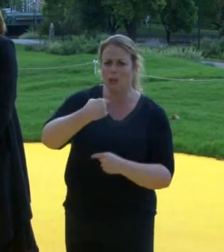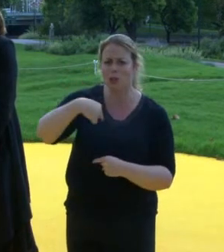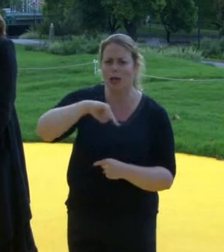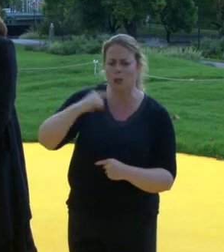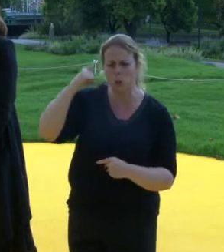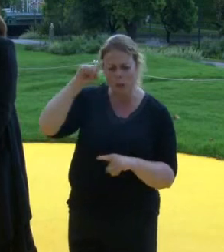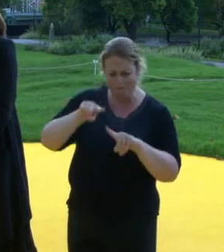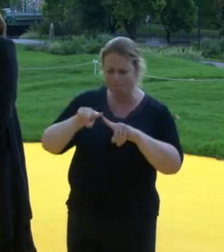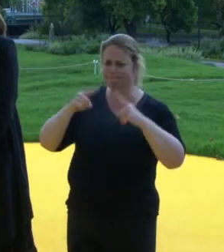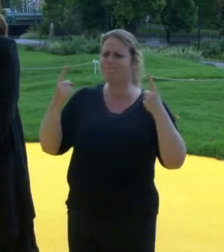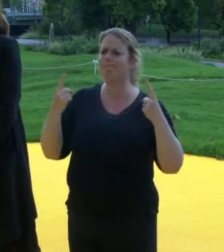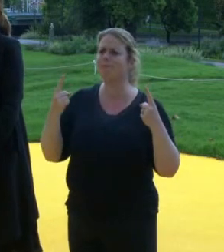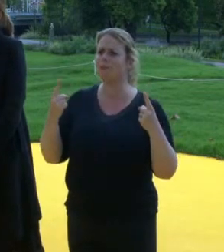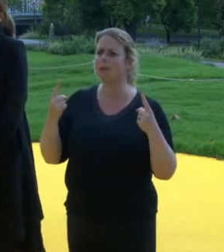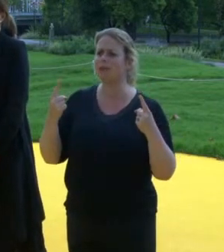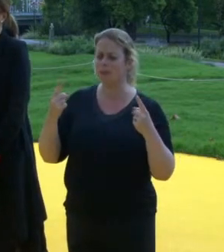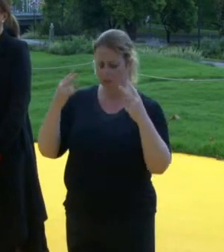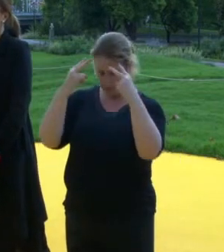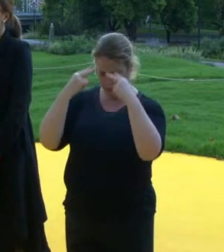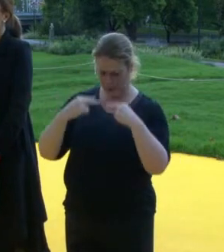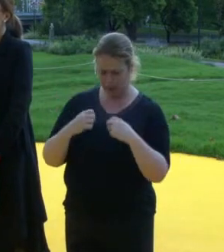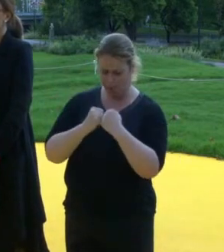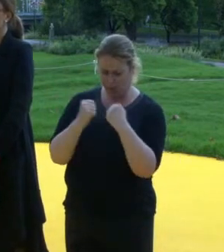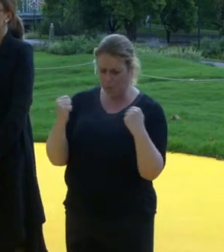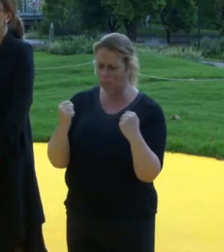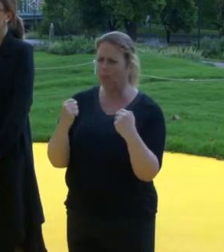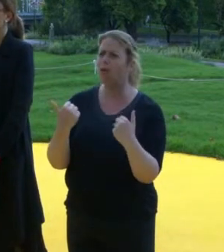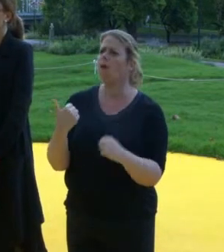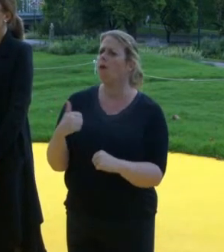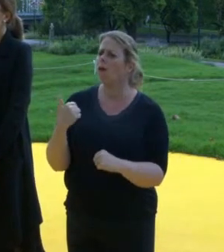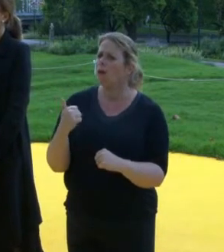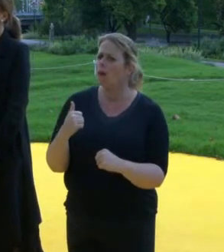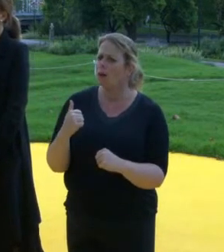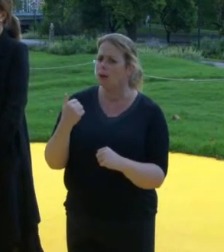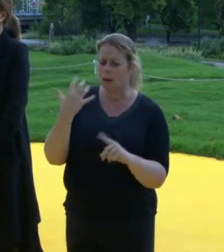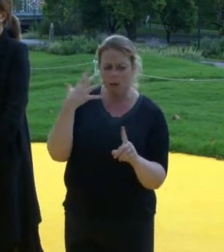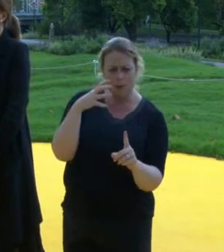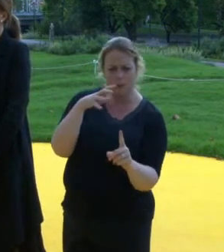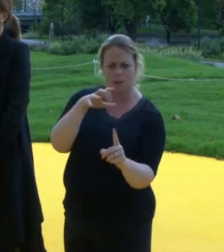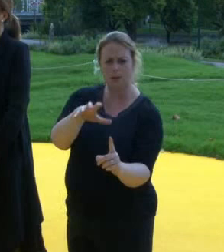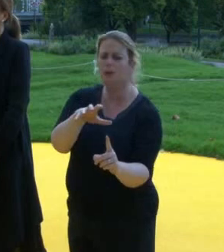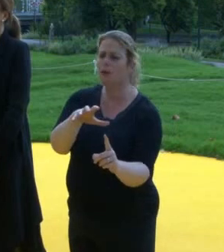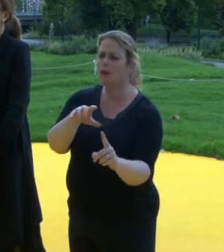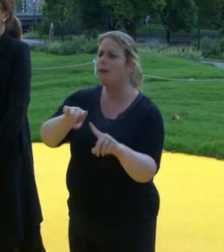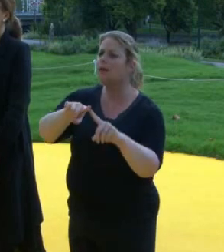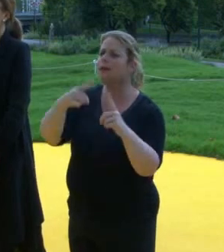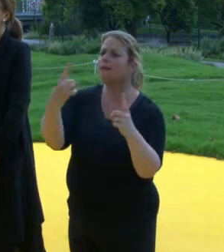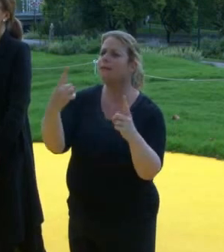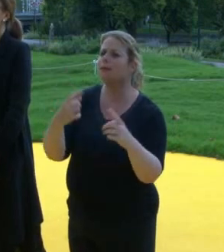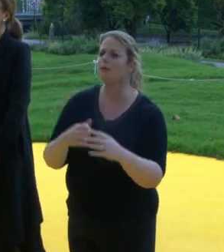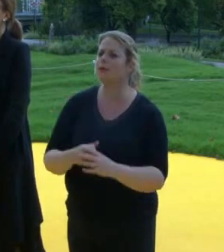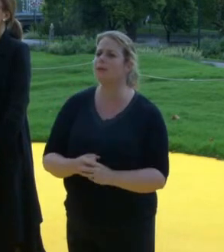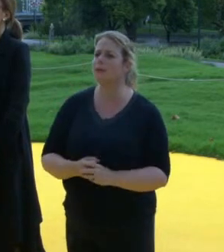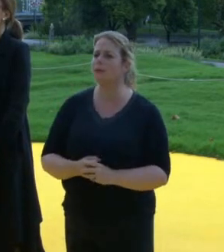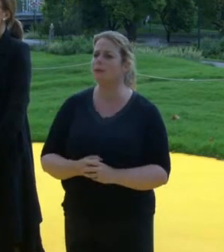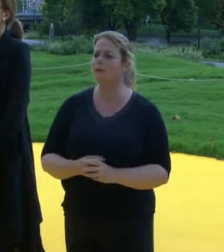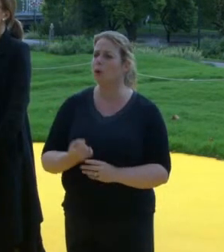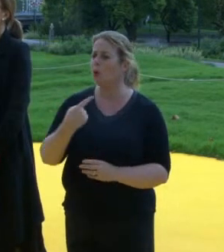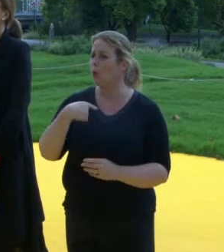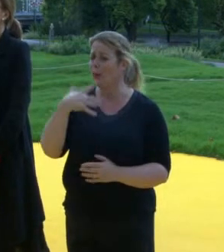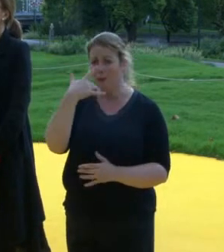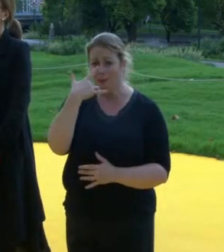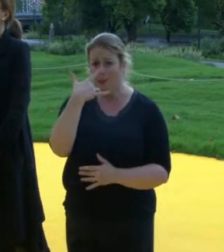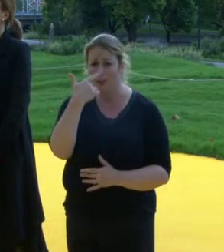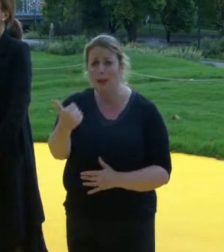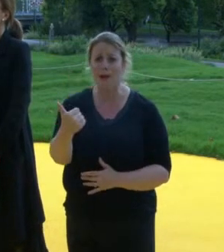normally go. They make us think of ourselves in a different way, and they shine a different light on who we are. And we are just so incredibly blessed